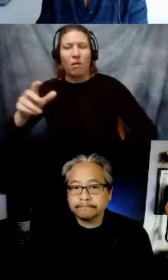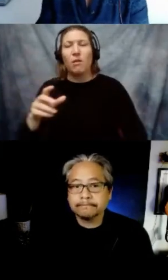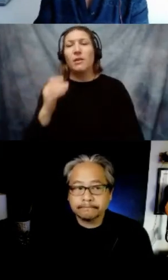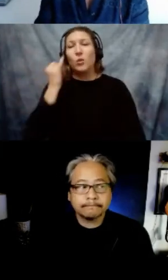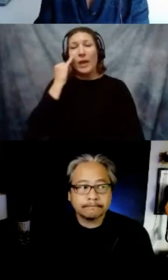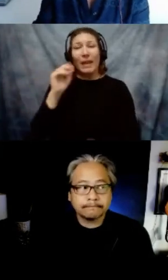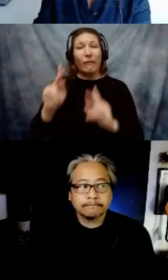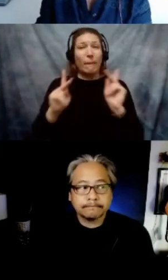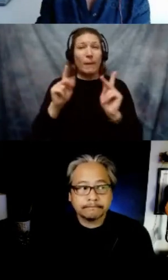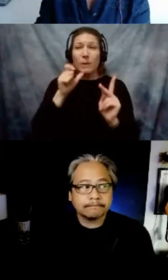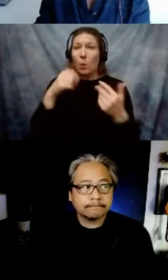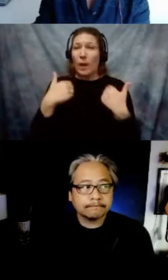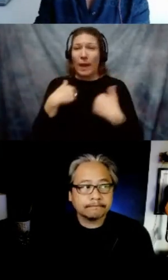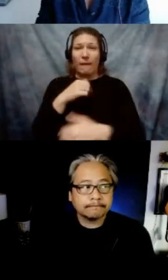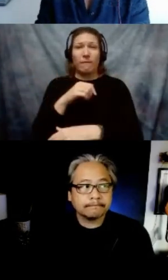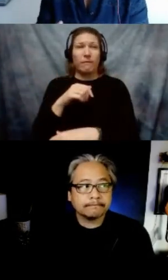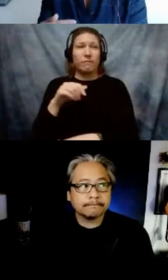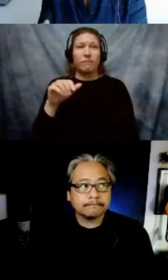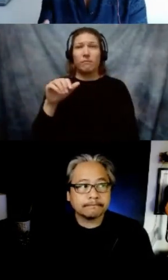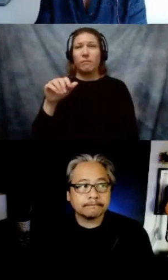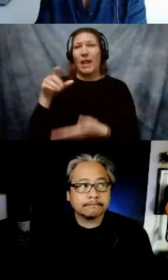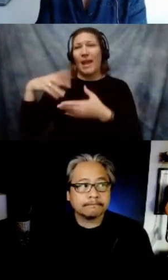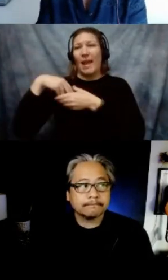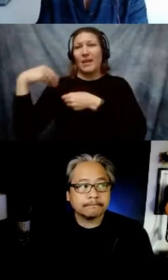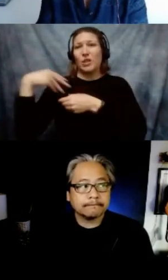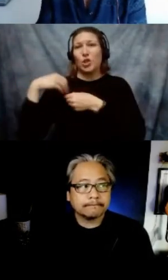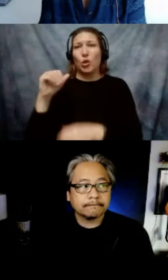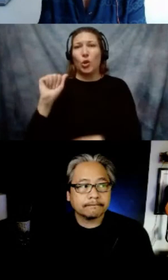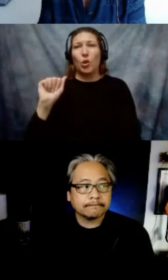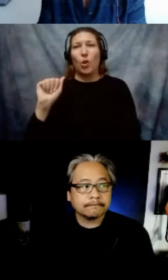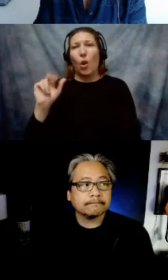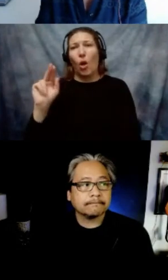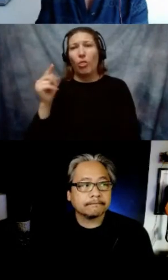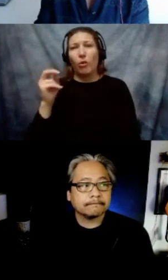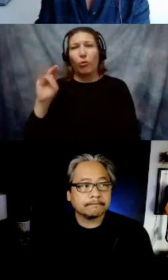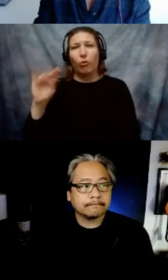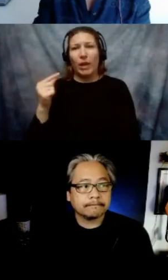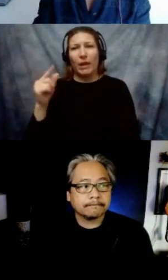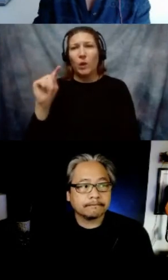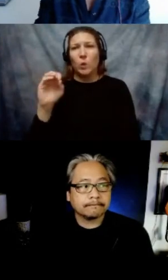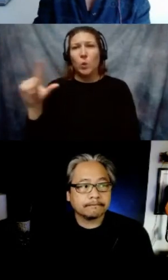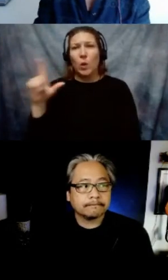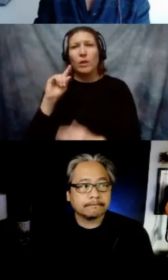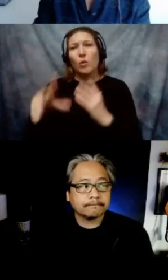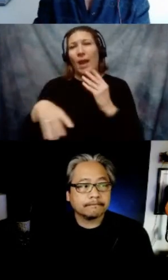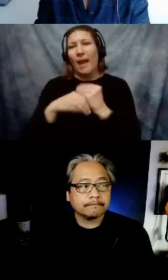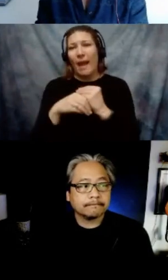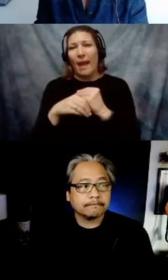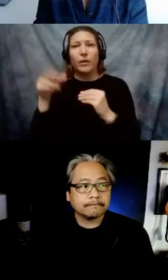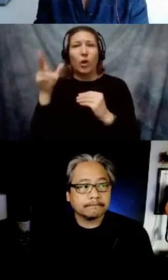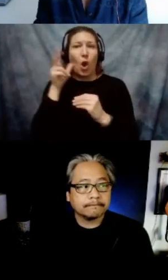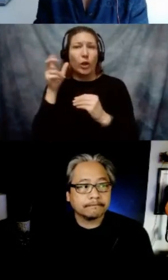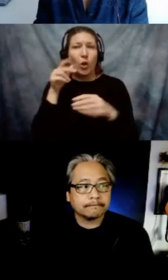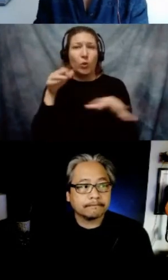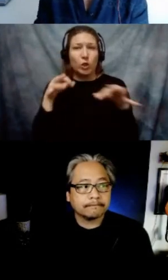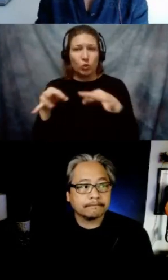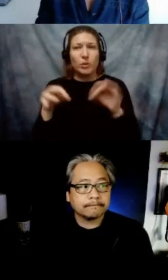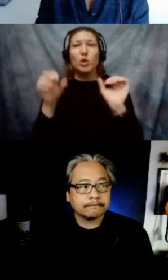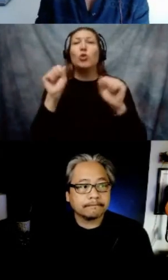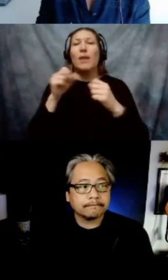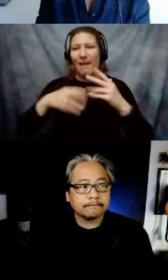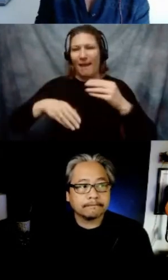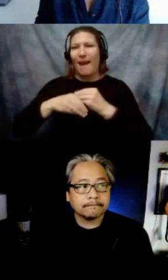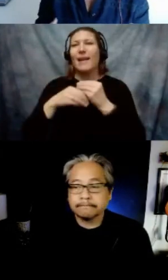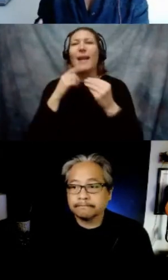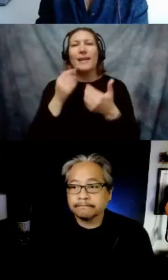video, you can add it as a separate audio track, and then in effect it's really like someone reading out the script.